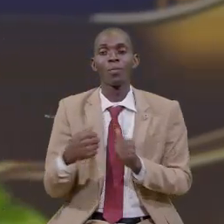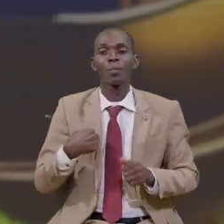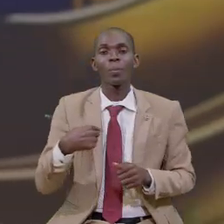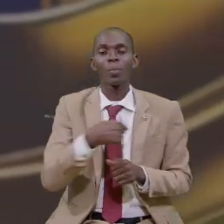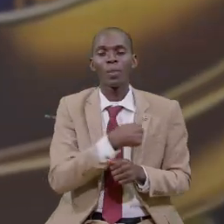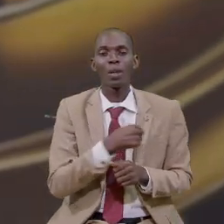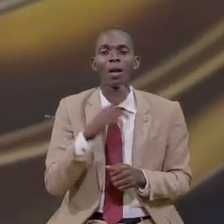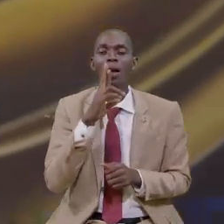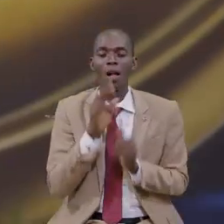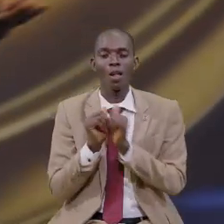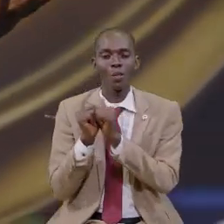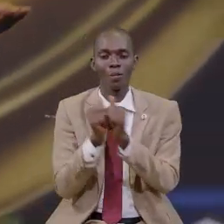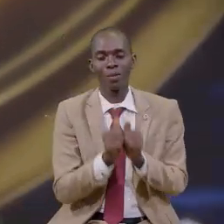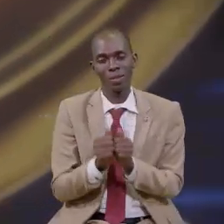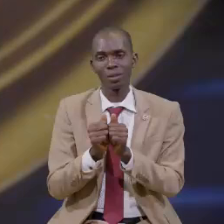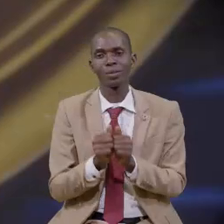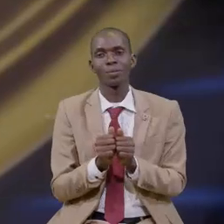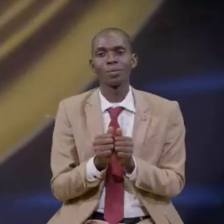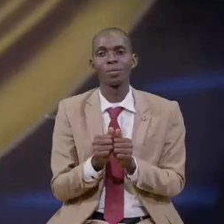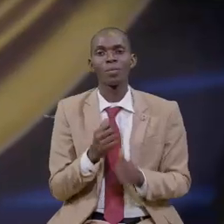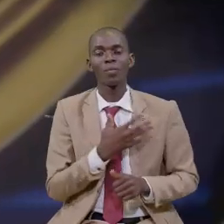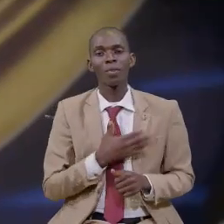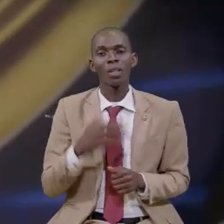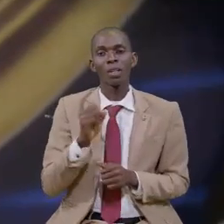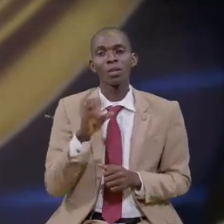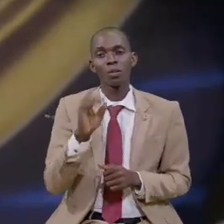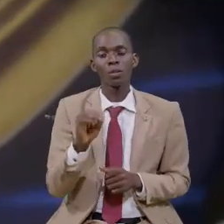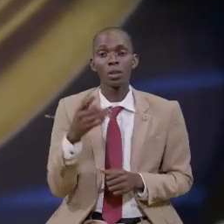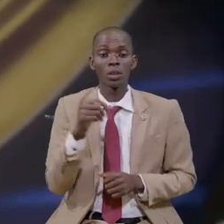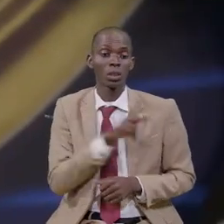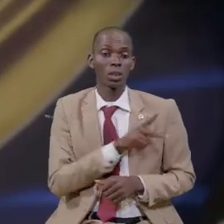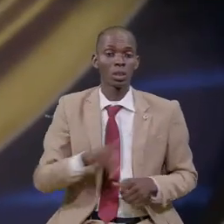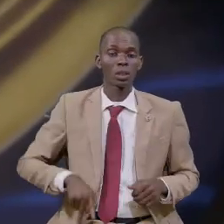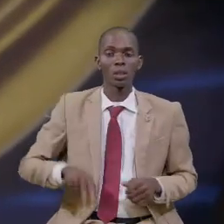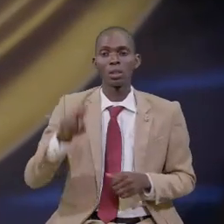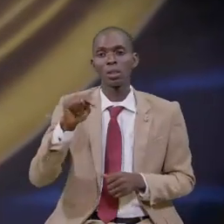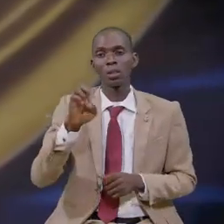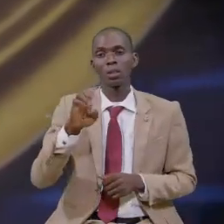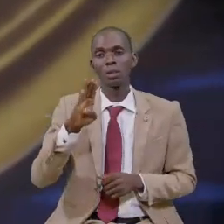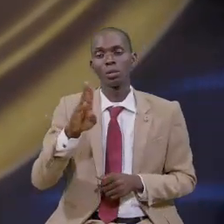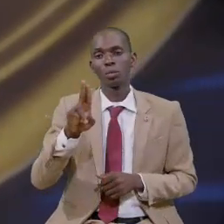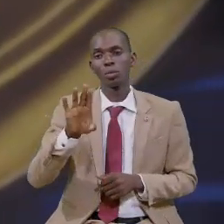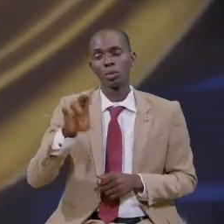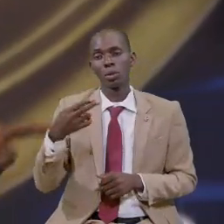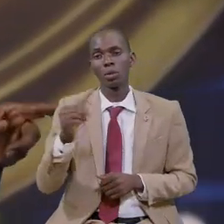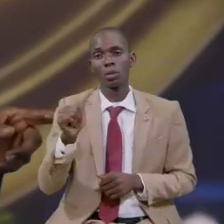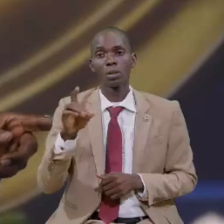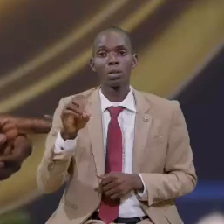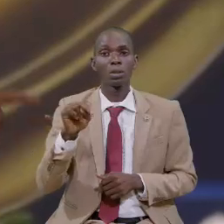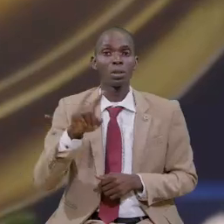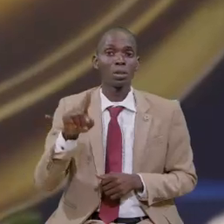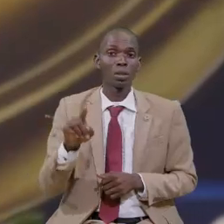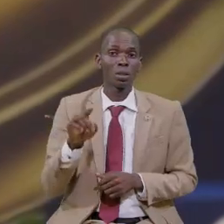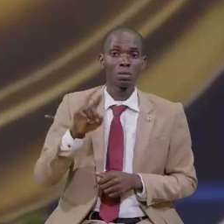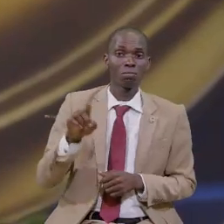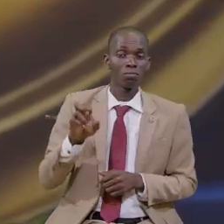together. Amen. And so Nebuchadnezzar, the master of corruption, called them.